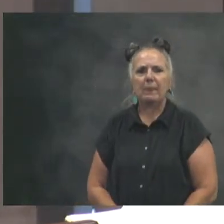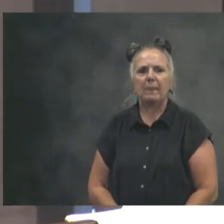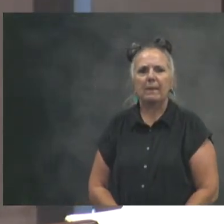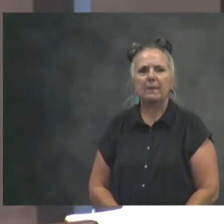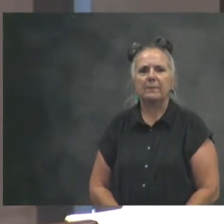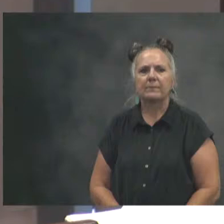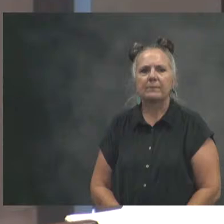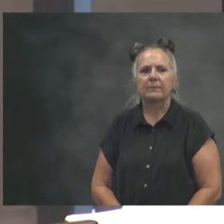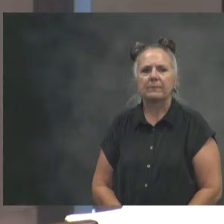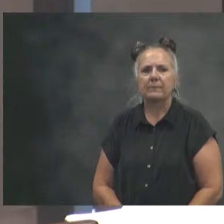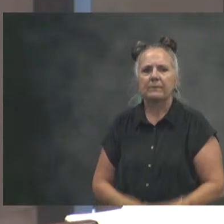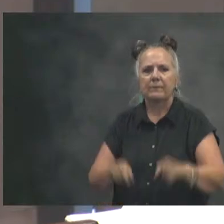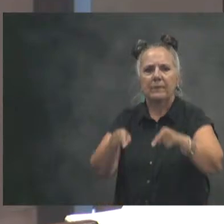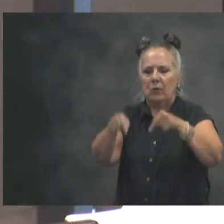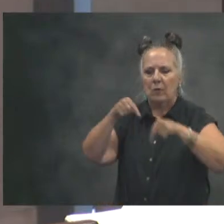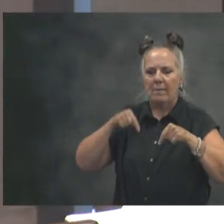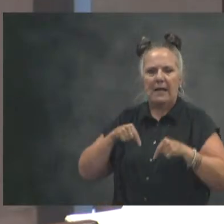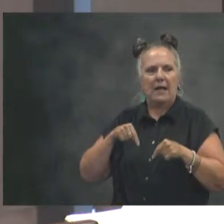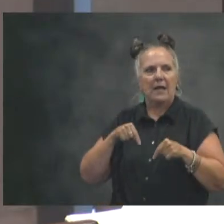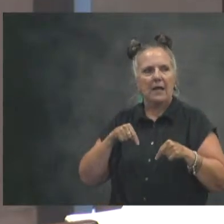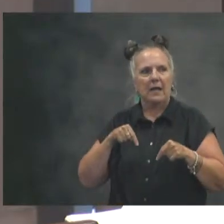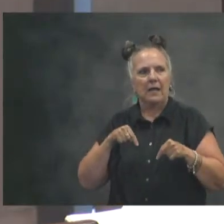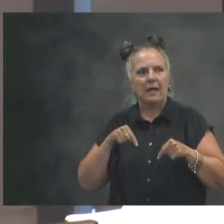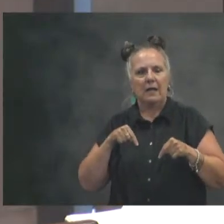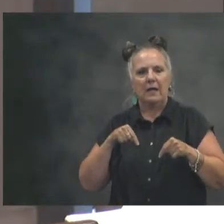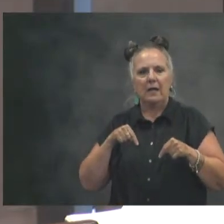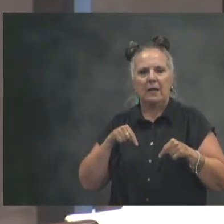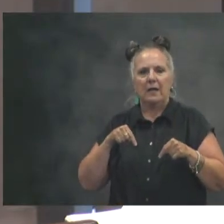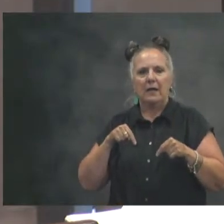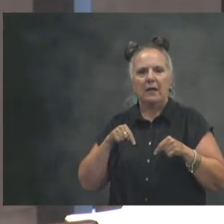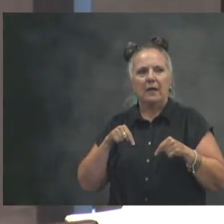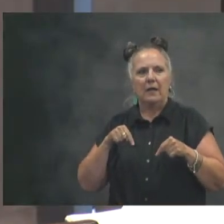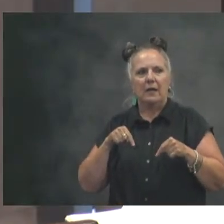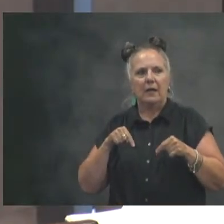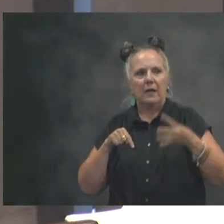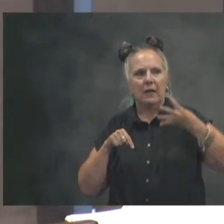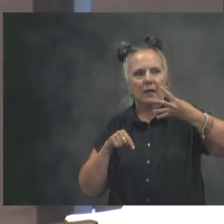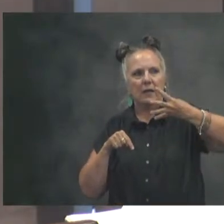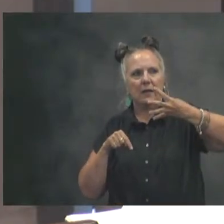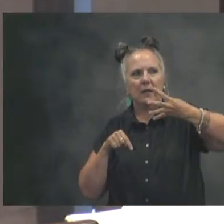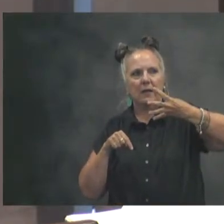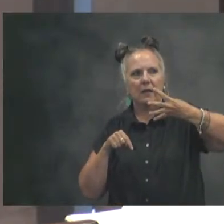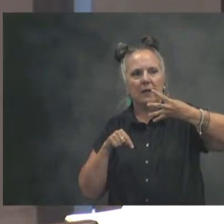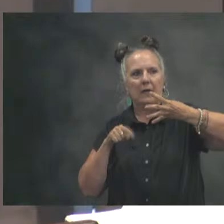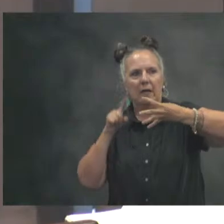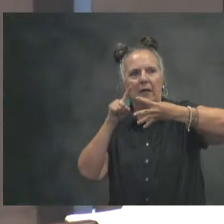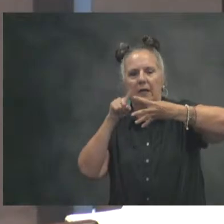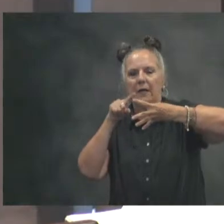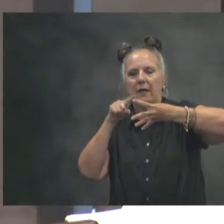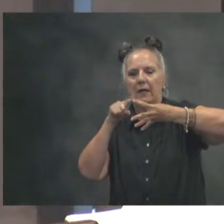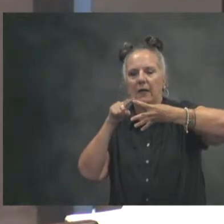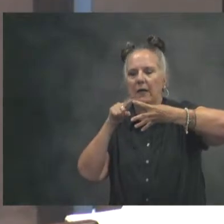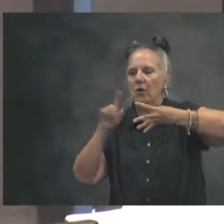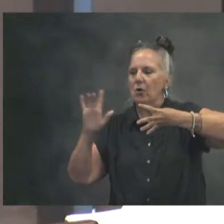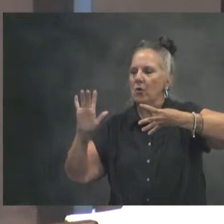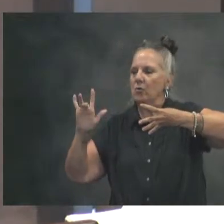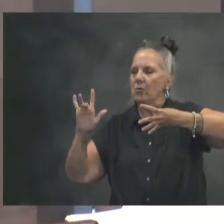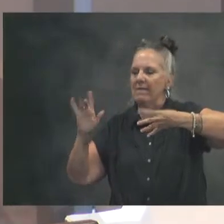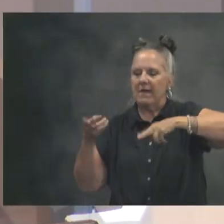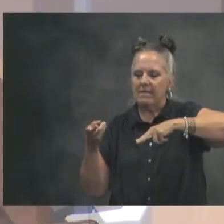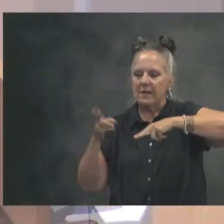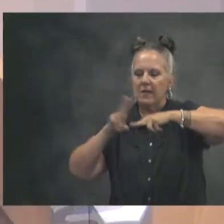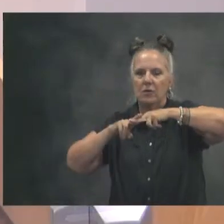Go back to student success under career and college readiness, and it says a 25% increase by the